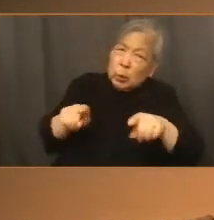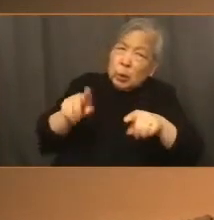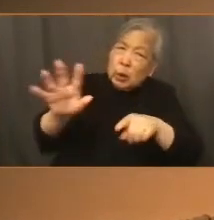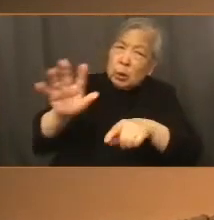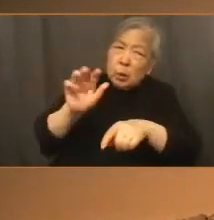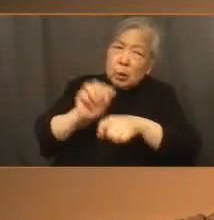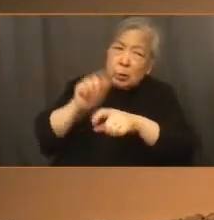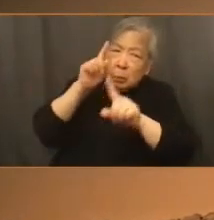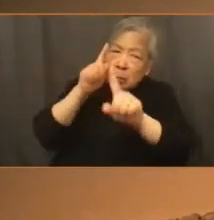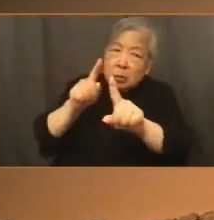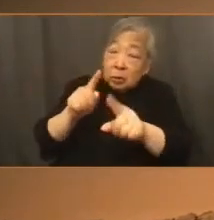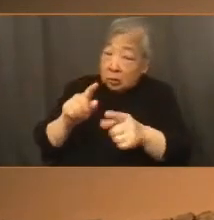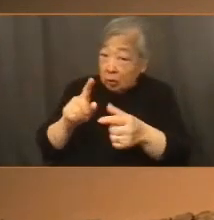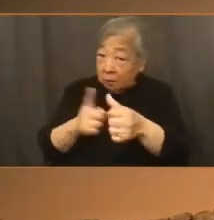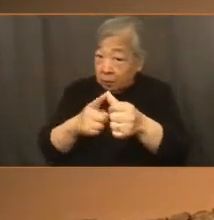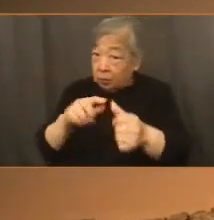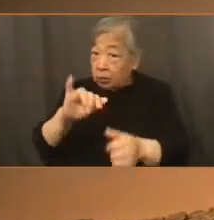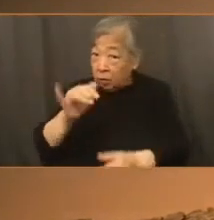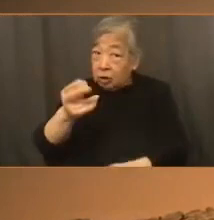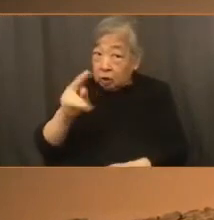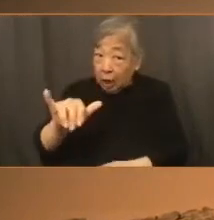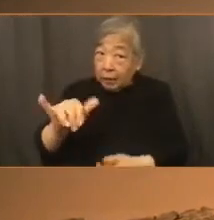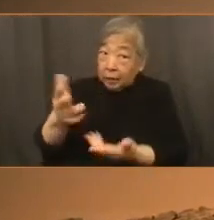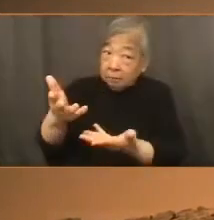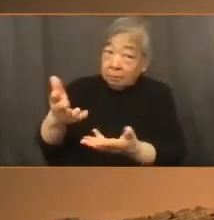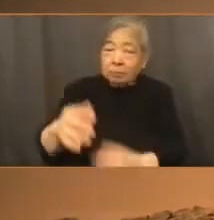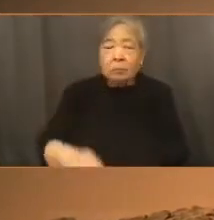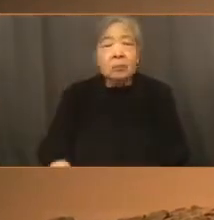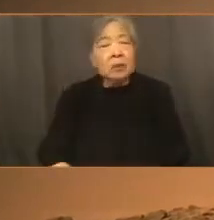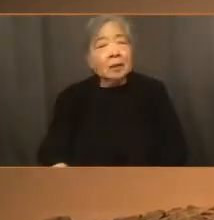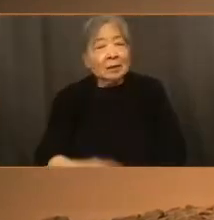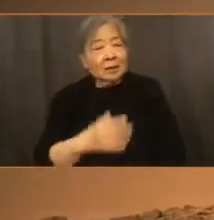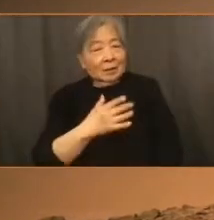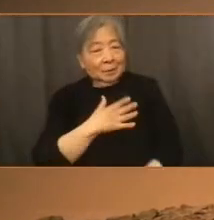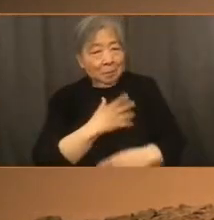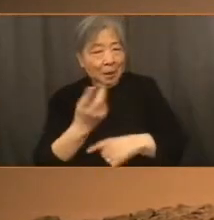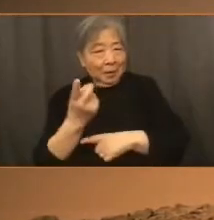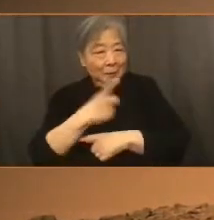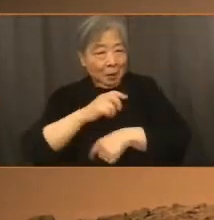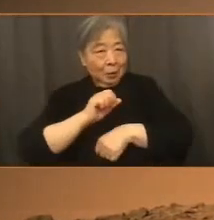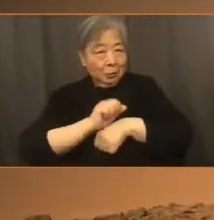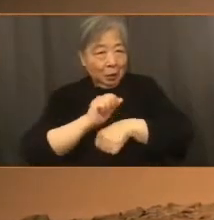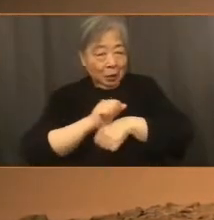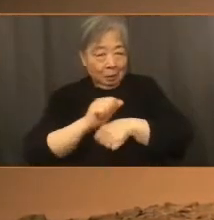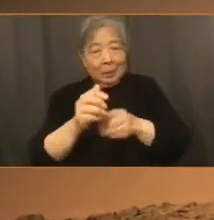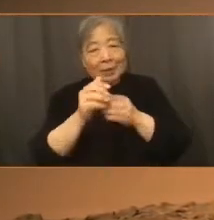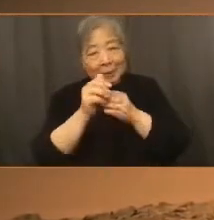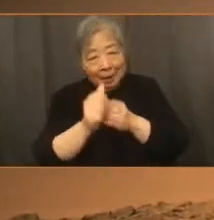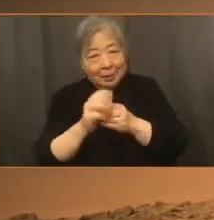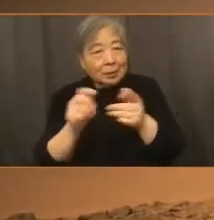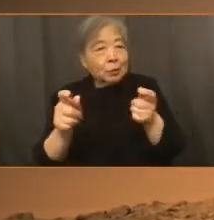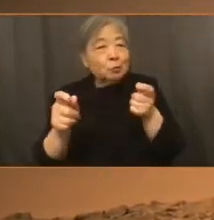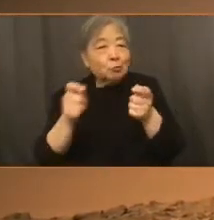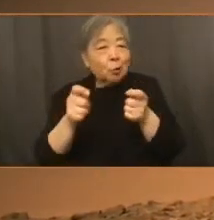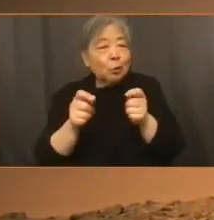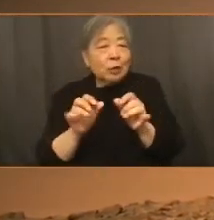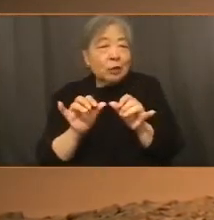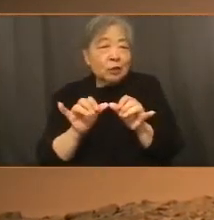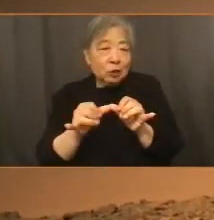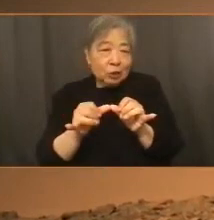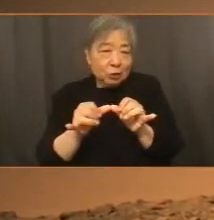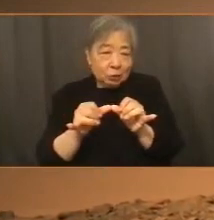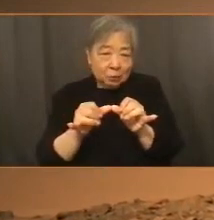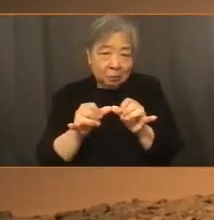with you. So my day job is actually a guidance and control engineer, which is also a little bit